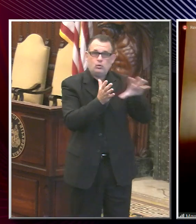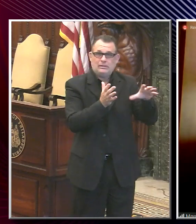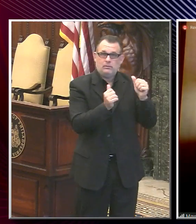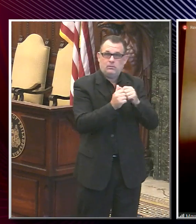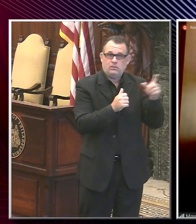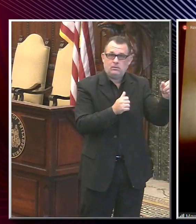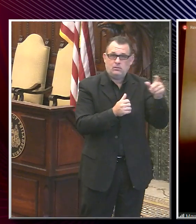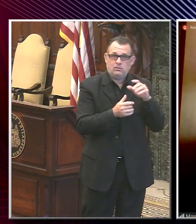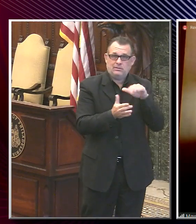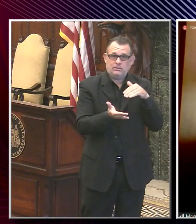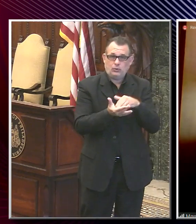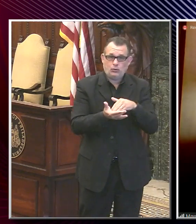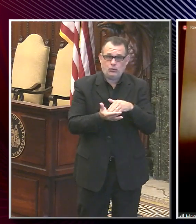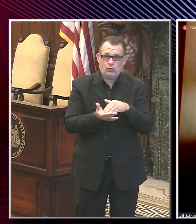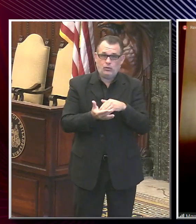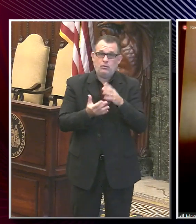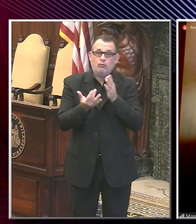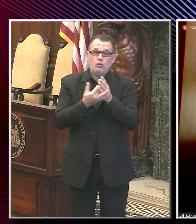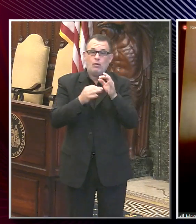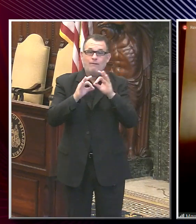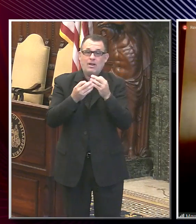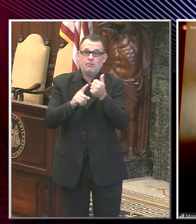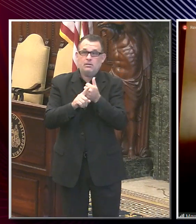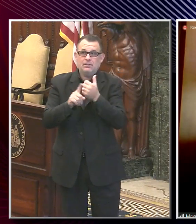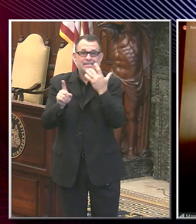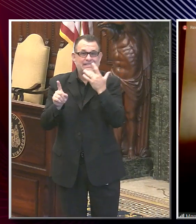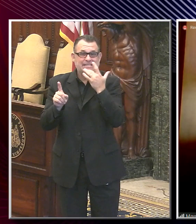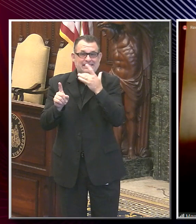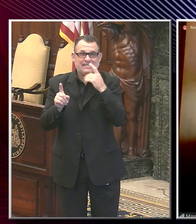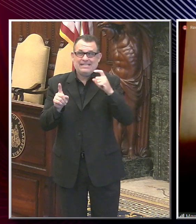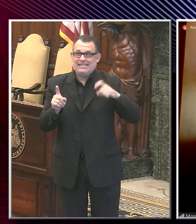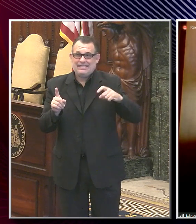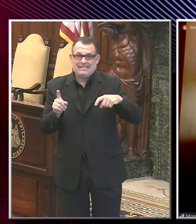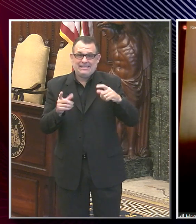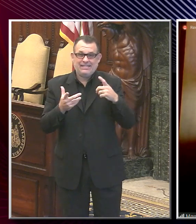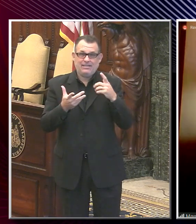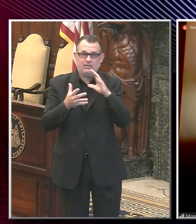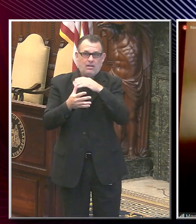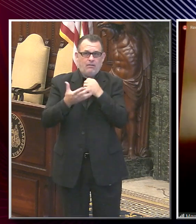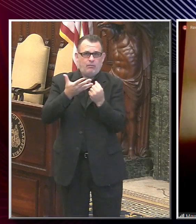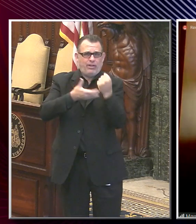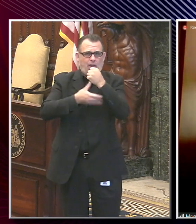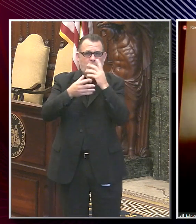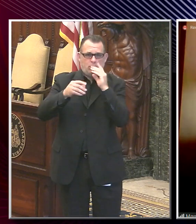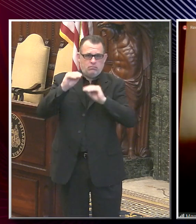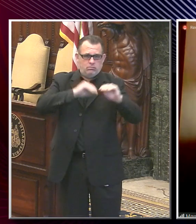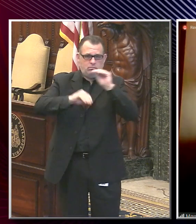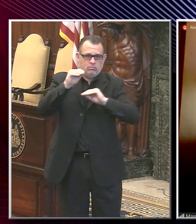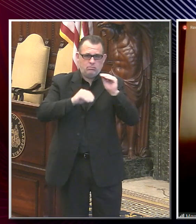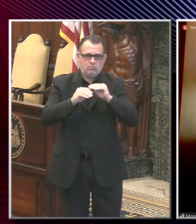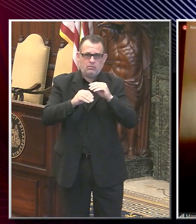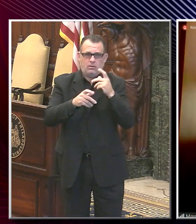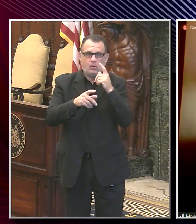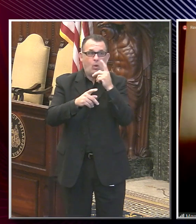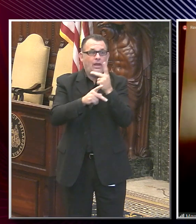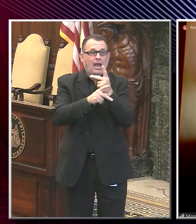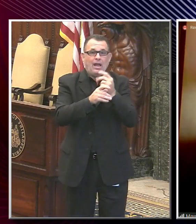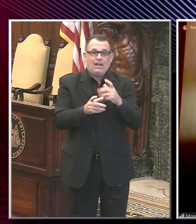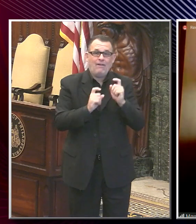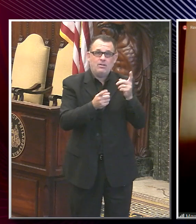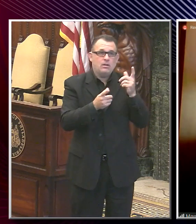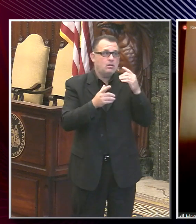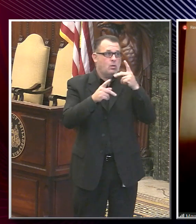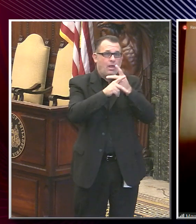order to serve families with the greatest need, we are prioritizing students whose caregivers must work outside of the home and